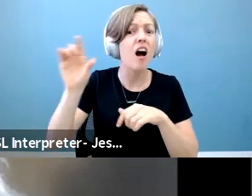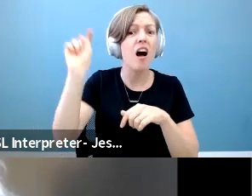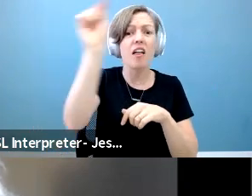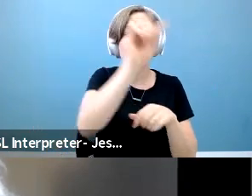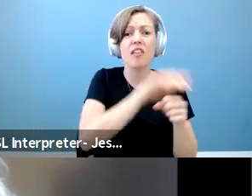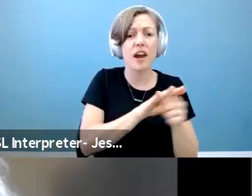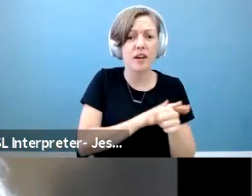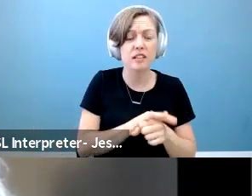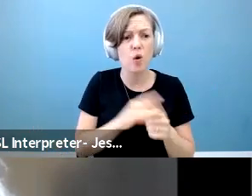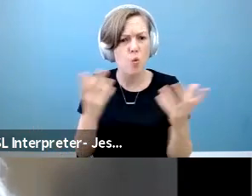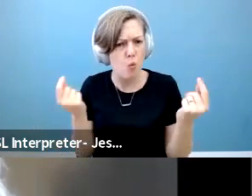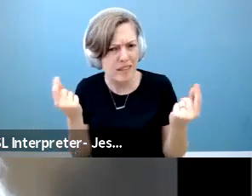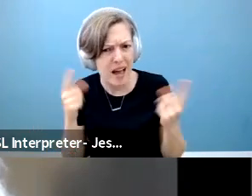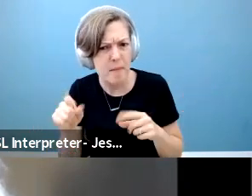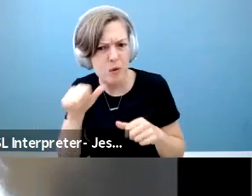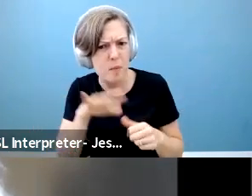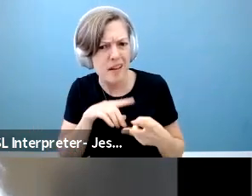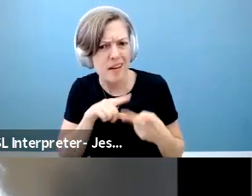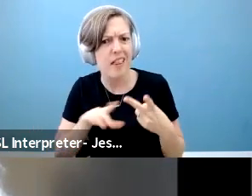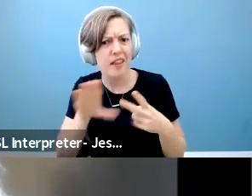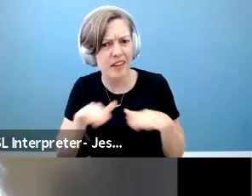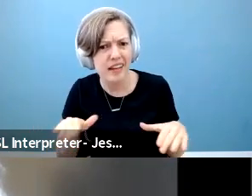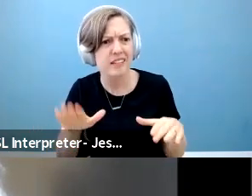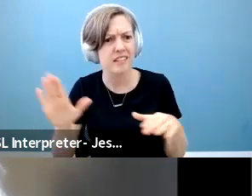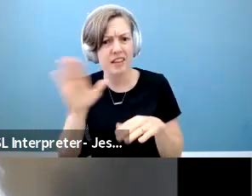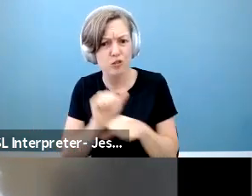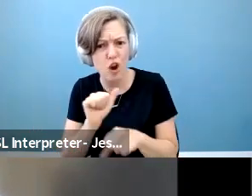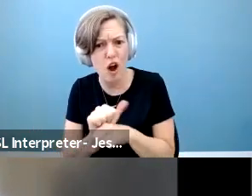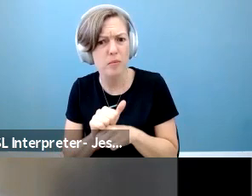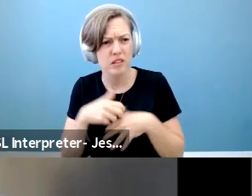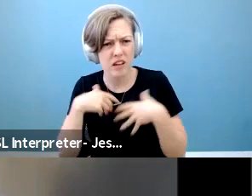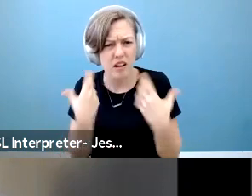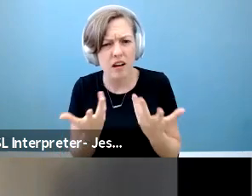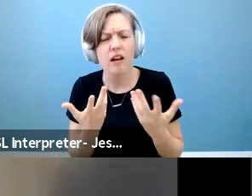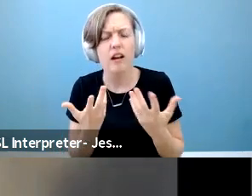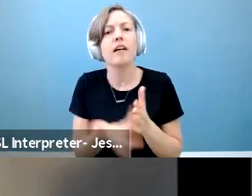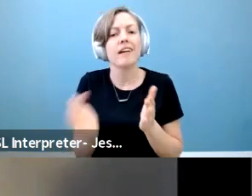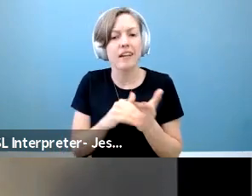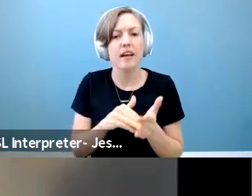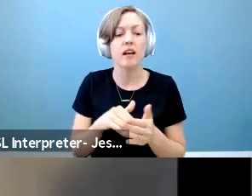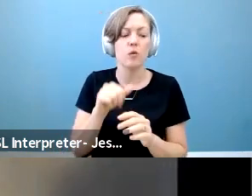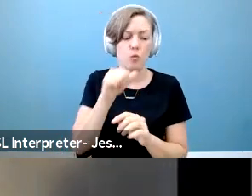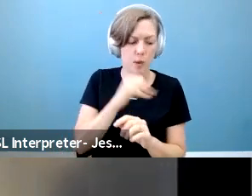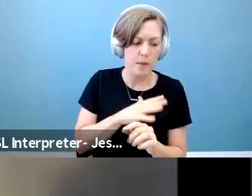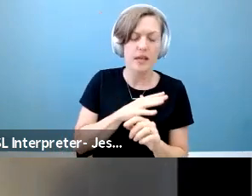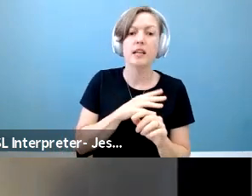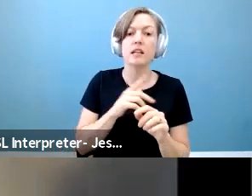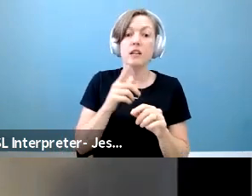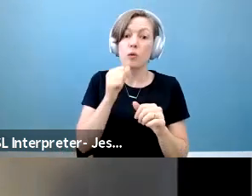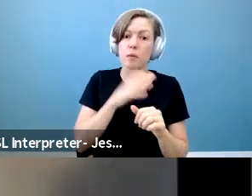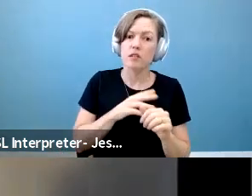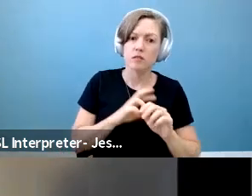happening to their kids, what's happening to the jobs they're in. And again, women of reproductive